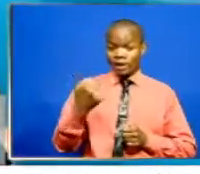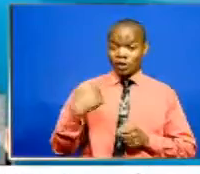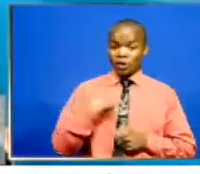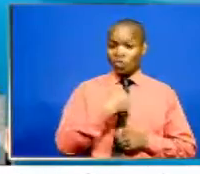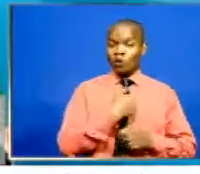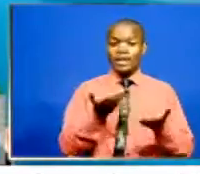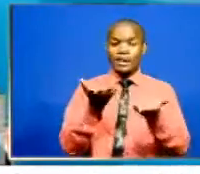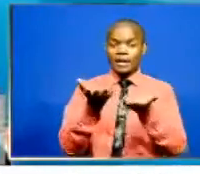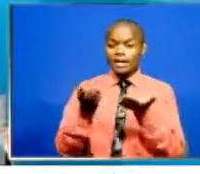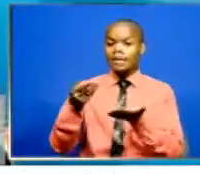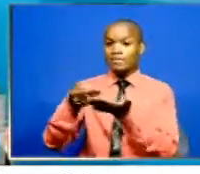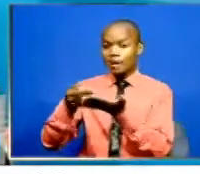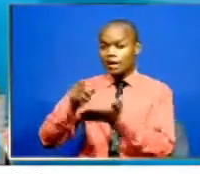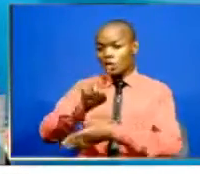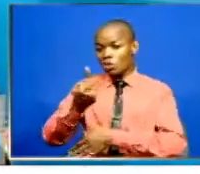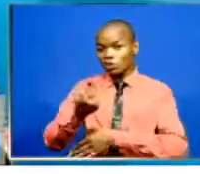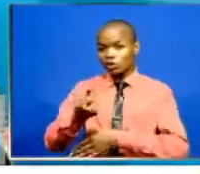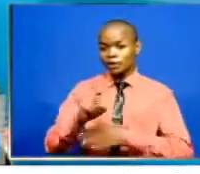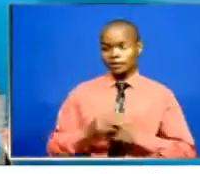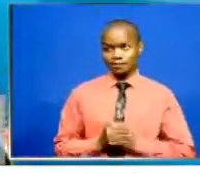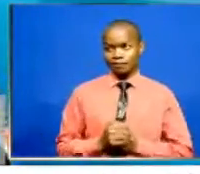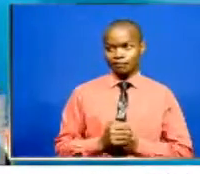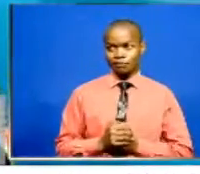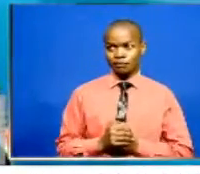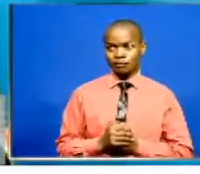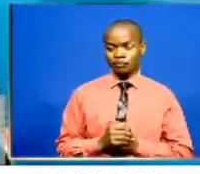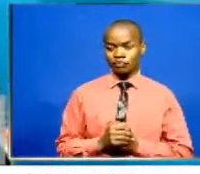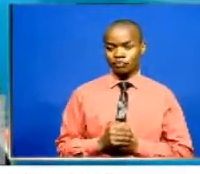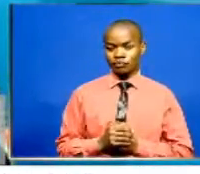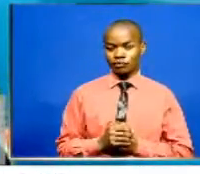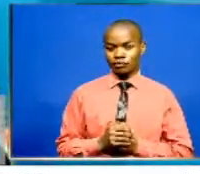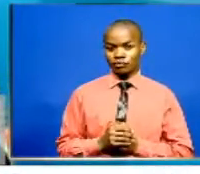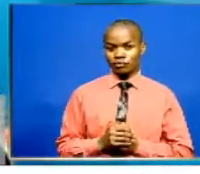money, it's because, you know,